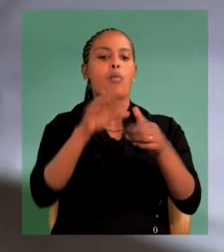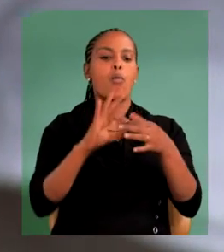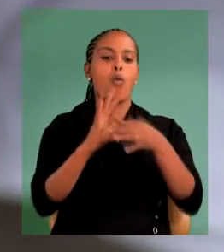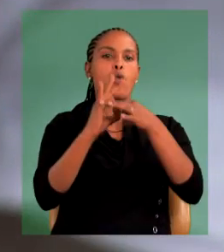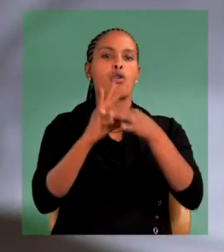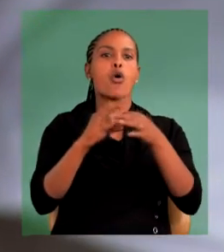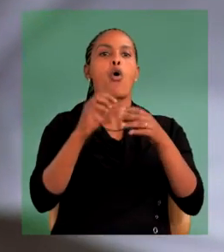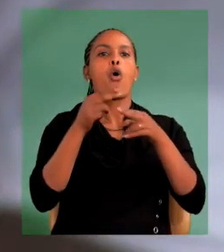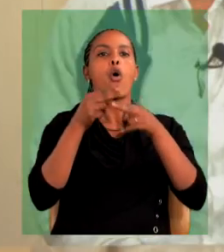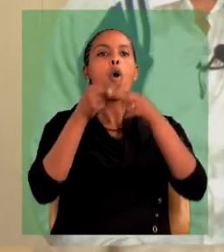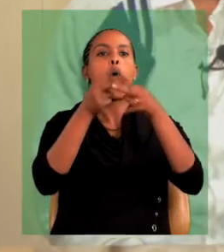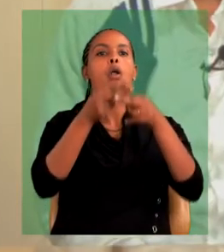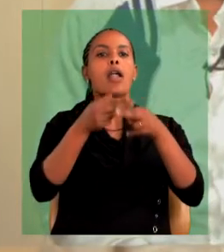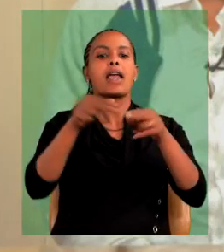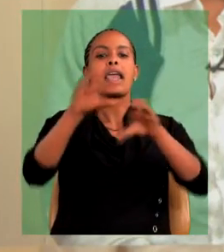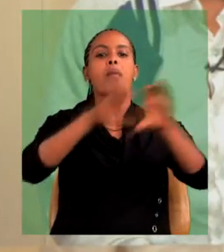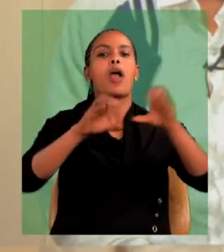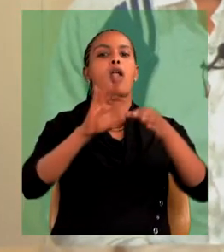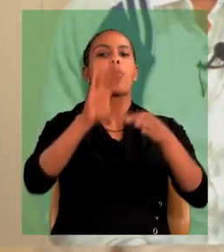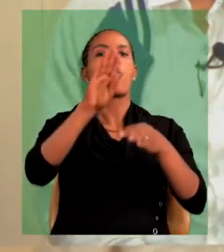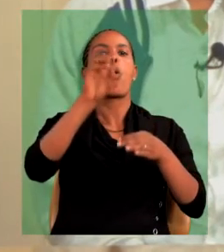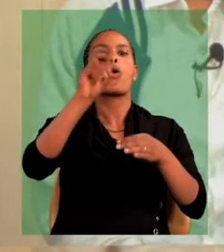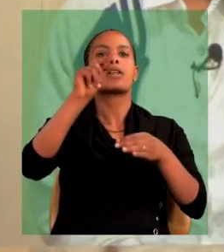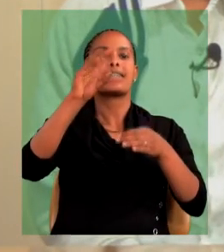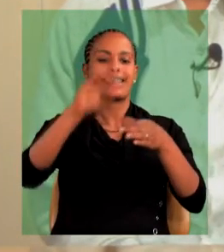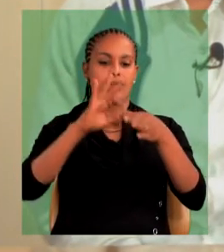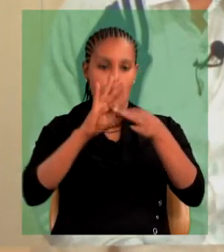are called chemical bonds.